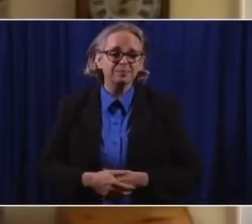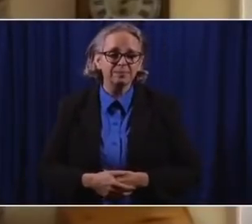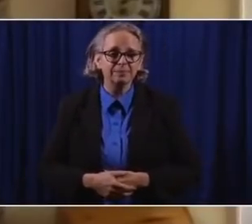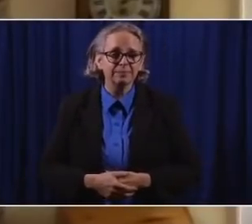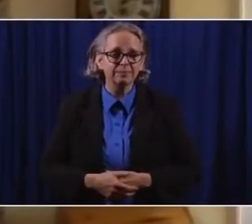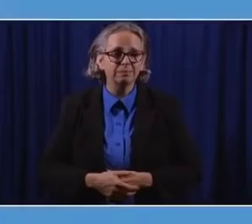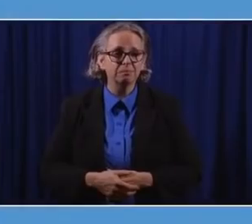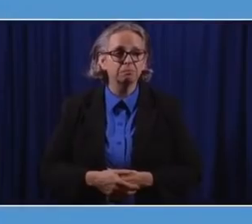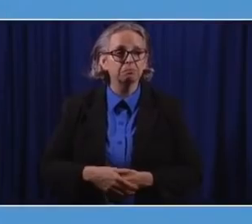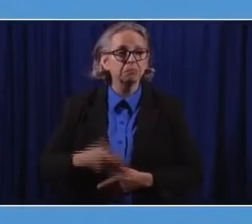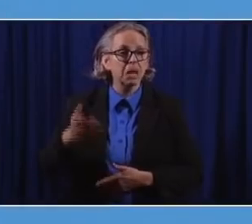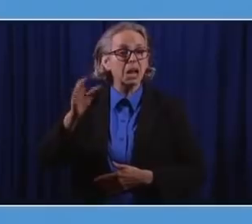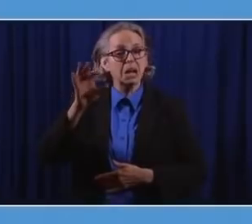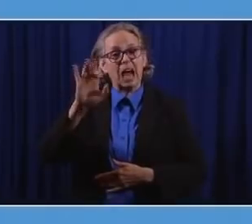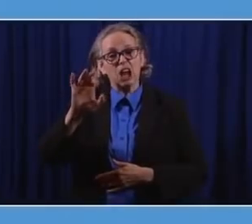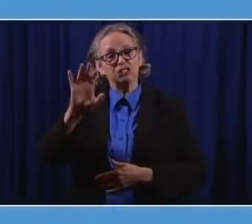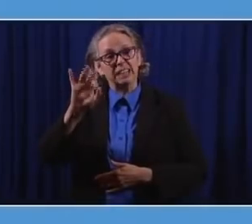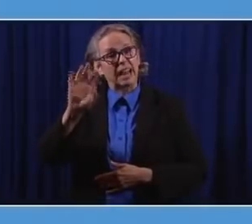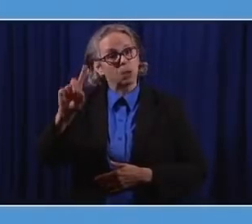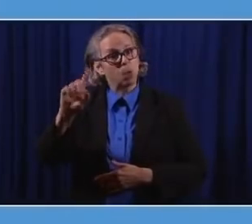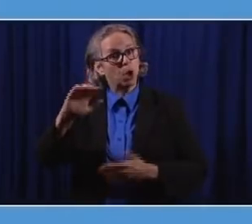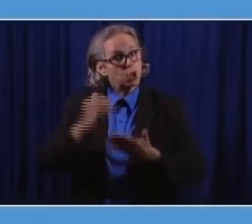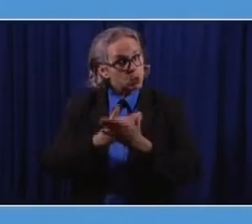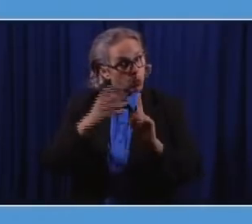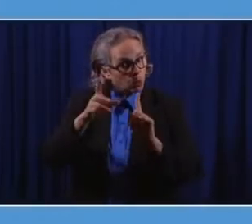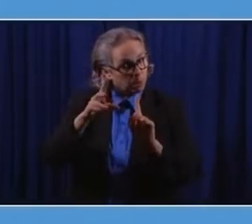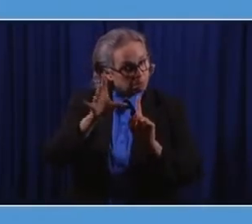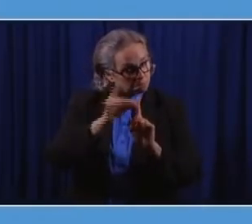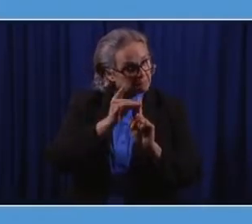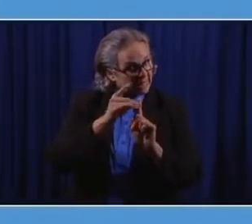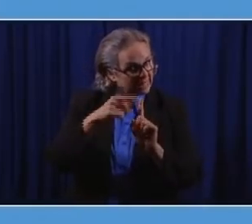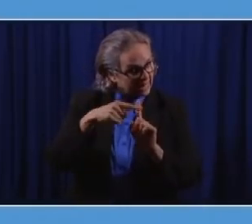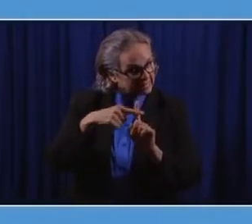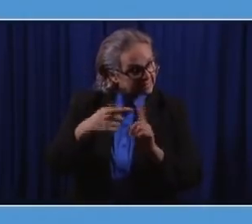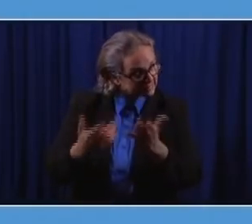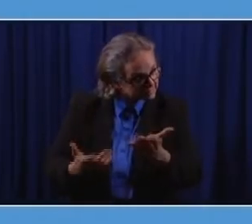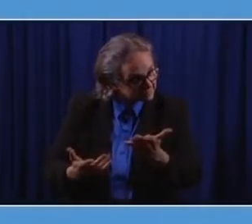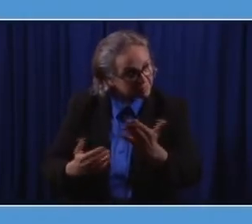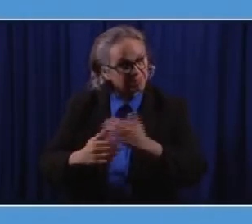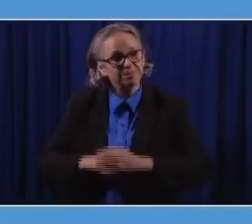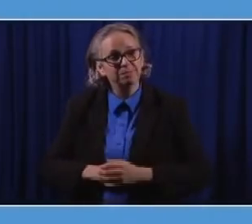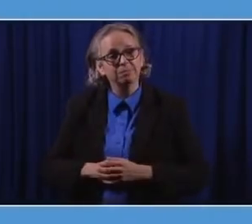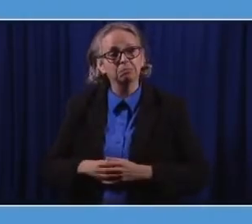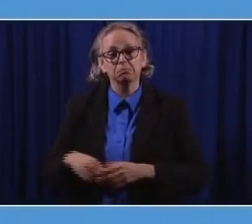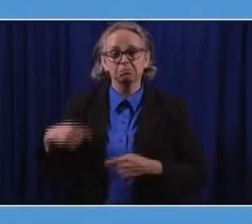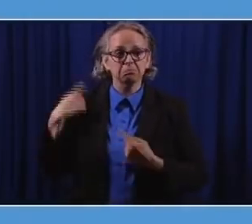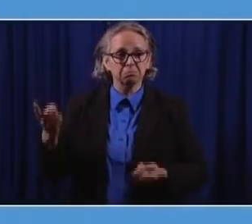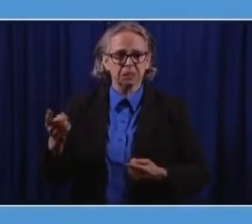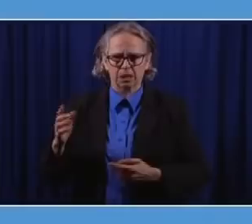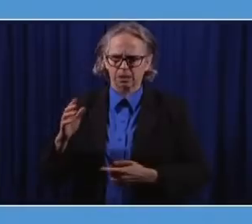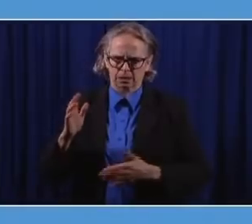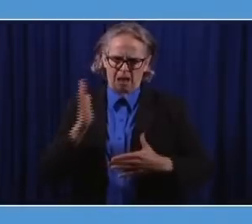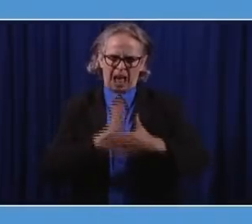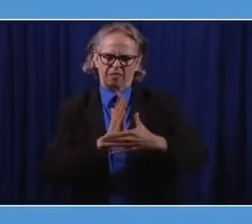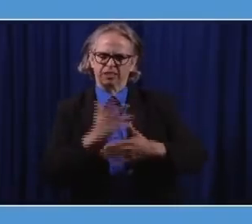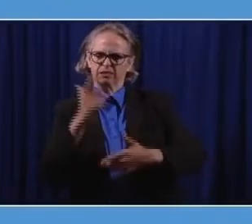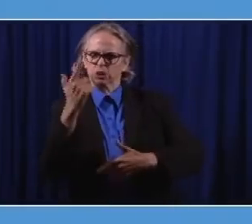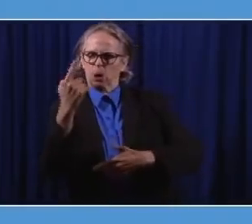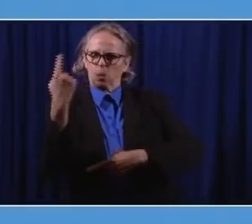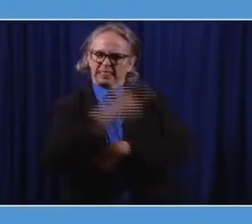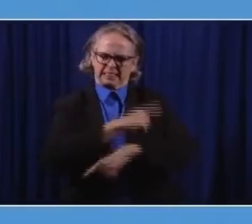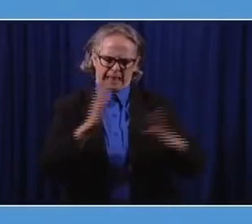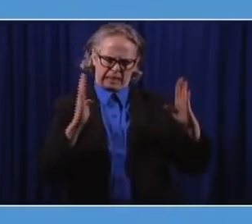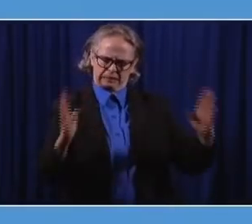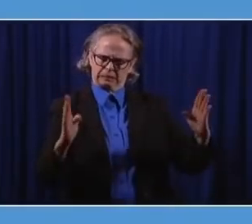991 cases. We are now at a 21-day average, I think for the first time, long time, below